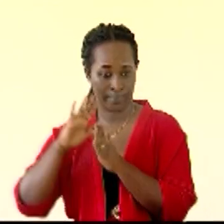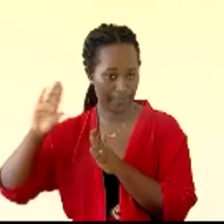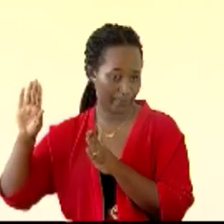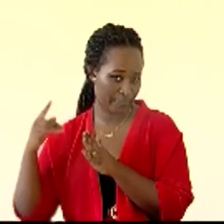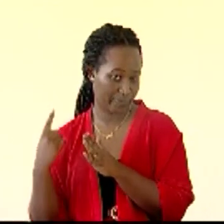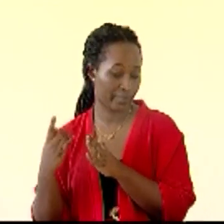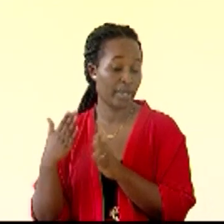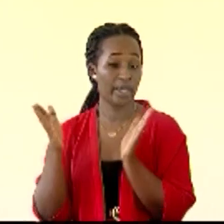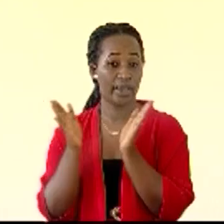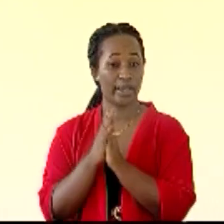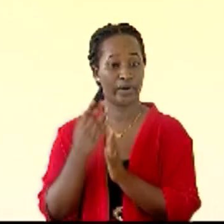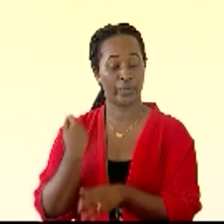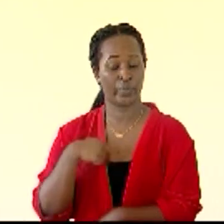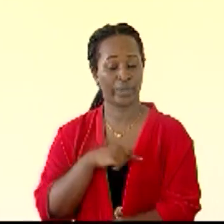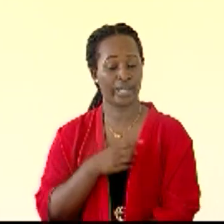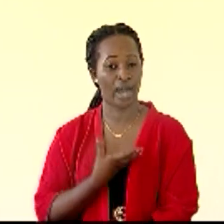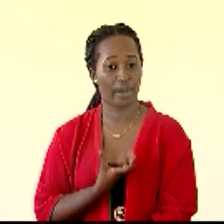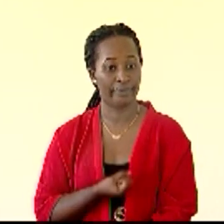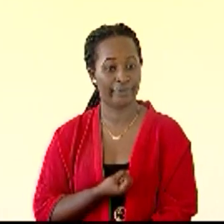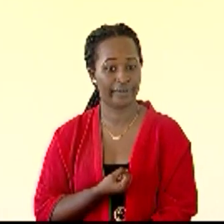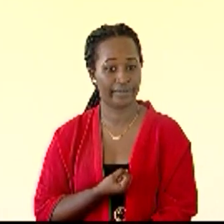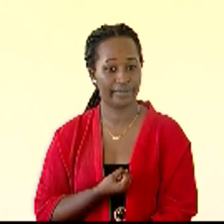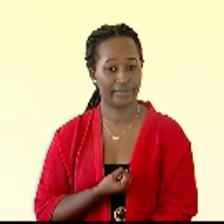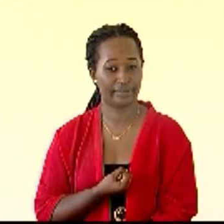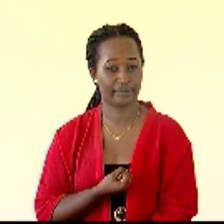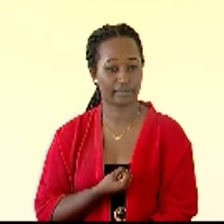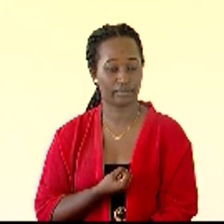And then we also have